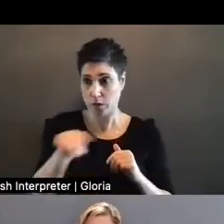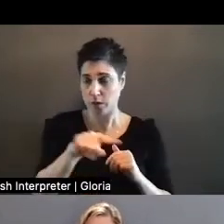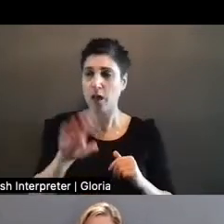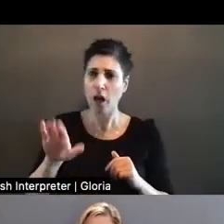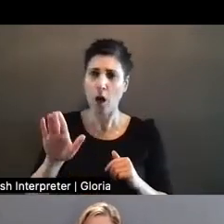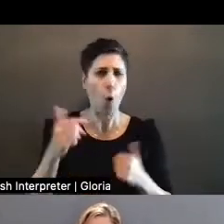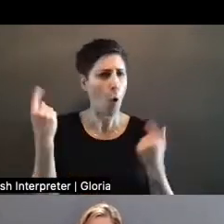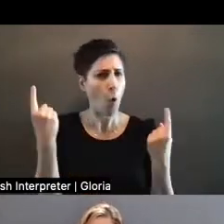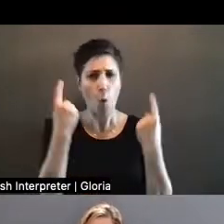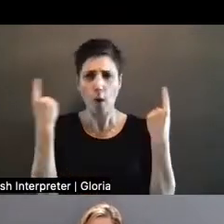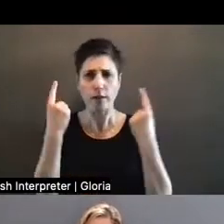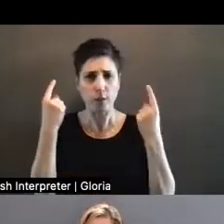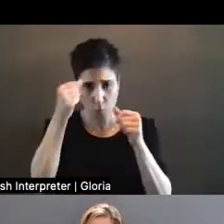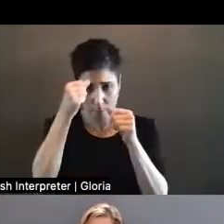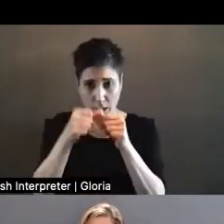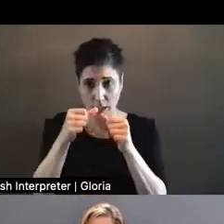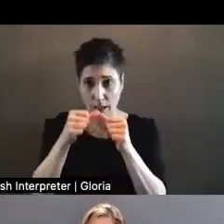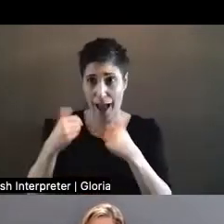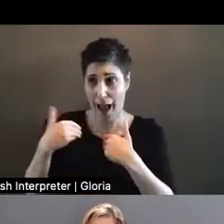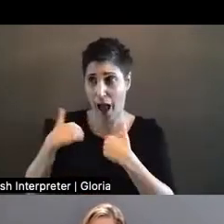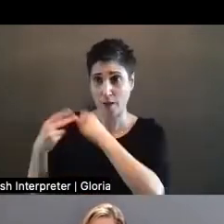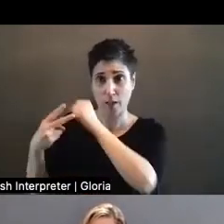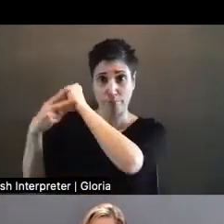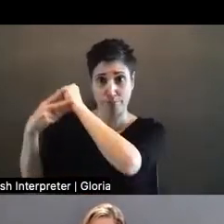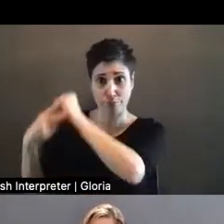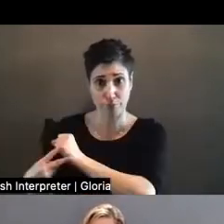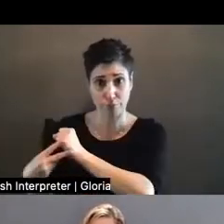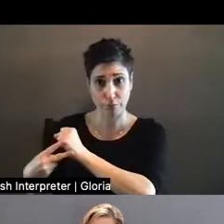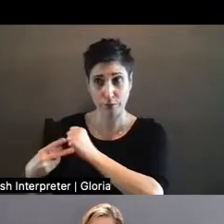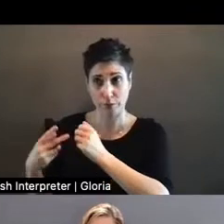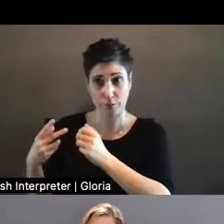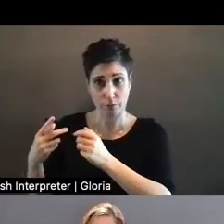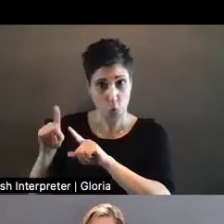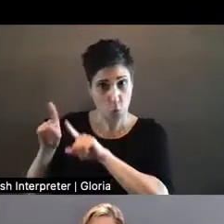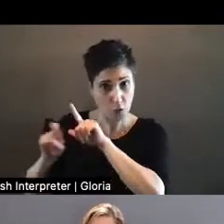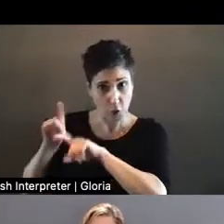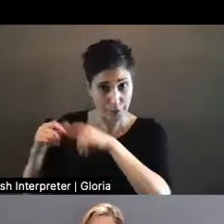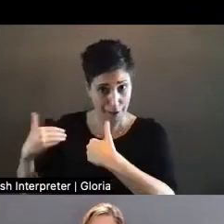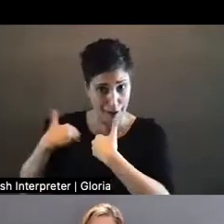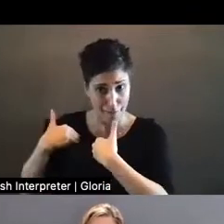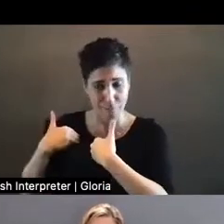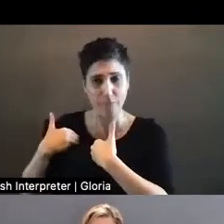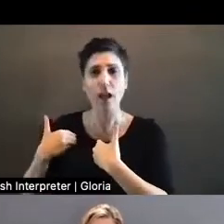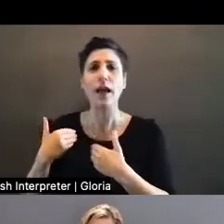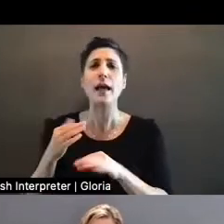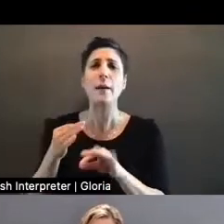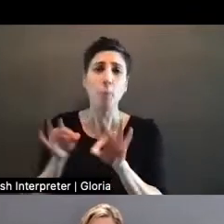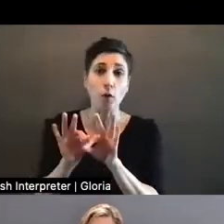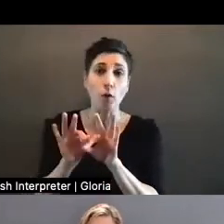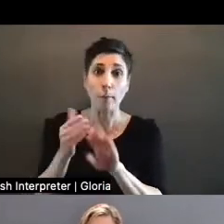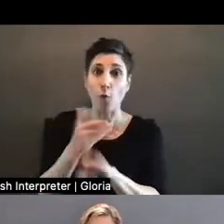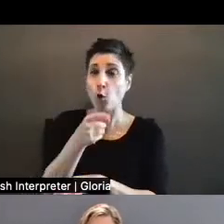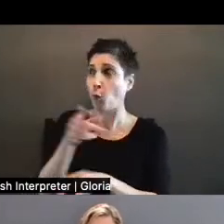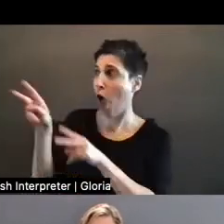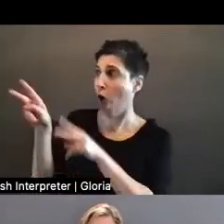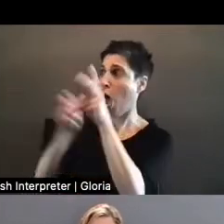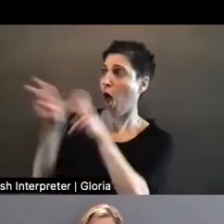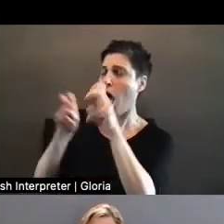that's available to use, always check and verify that it's correct as well. Always a good thing to do.